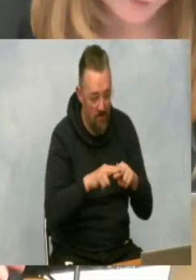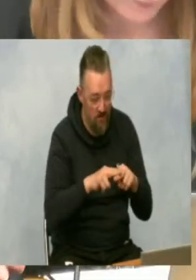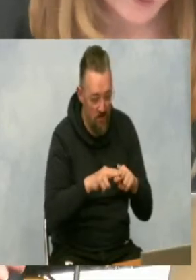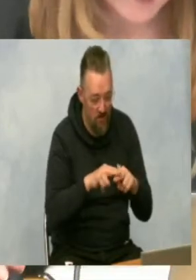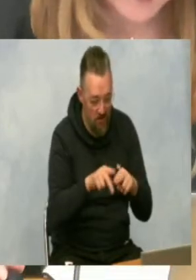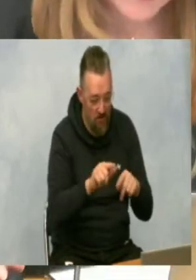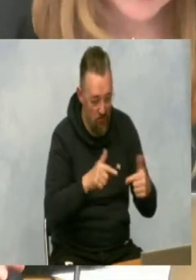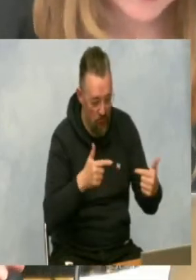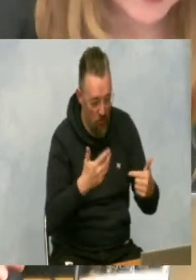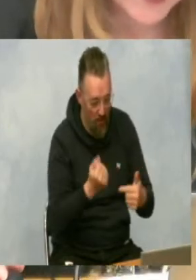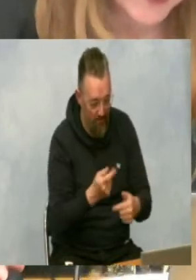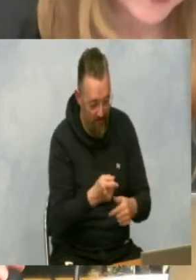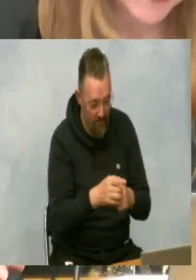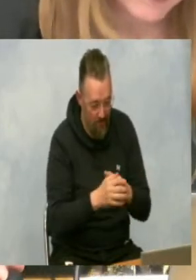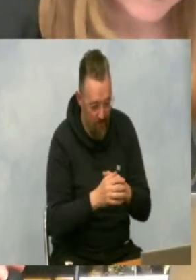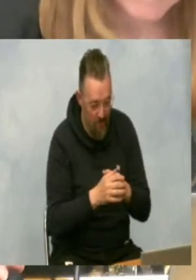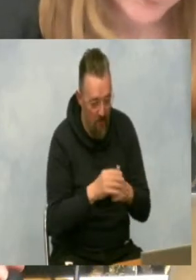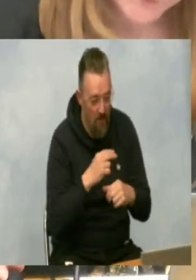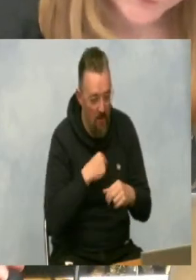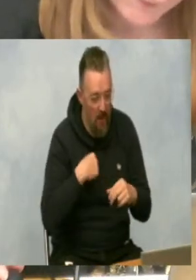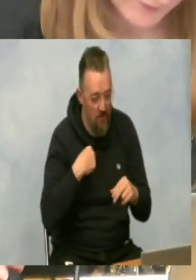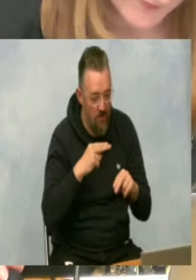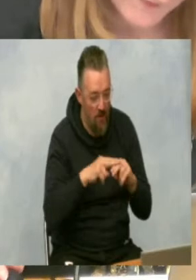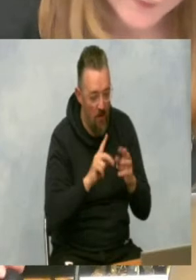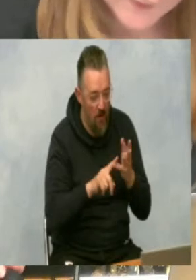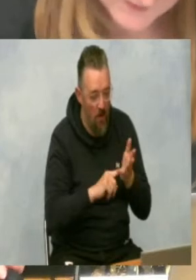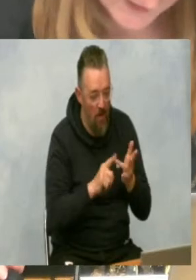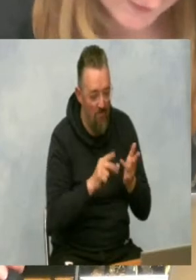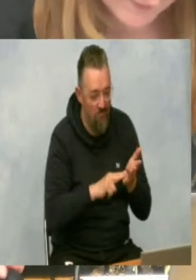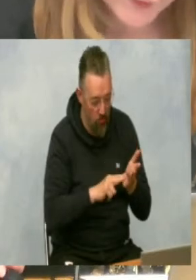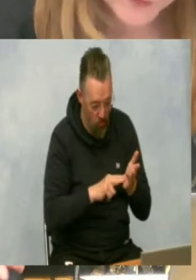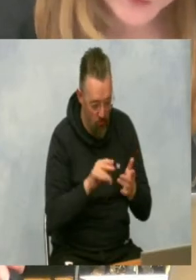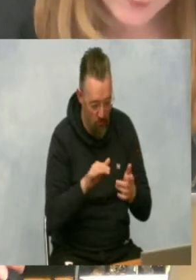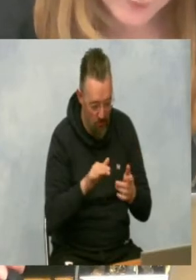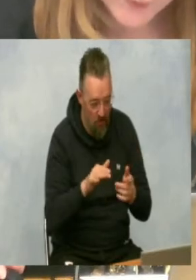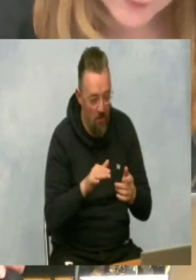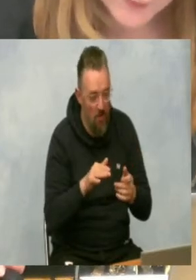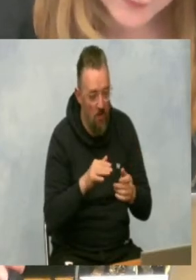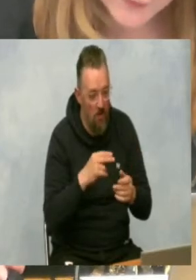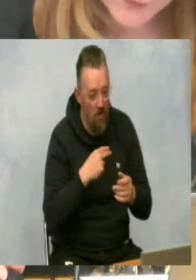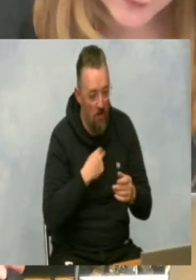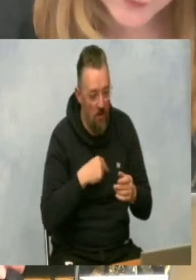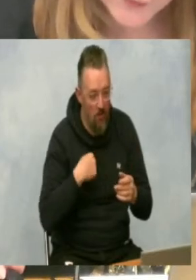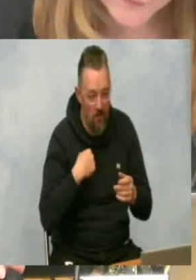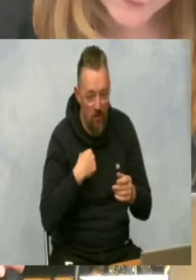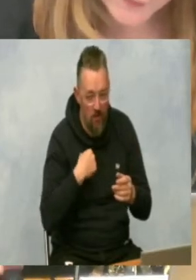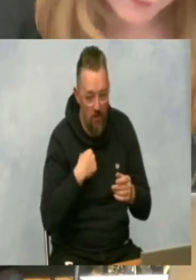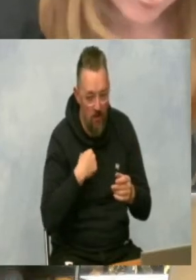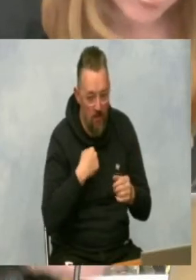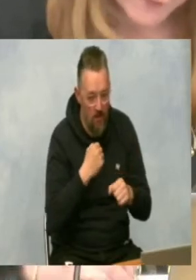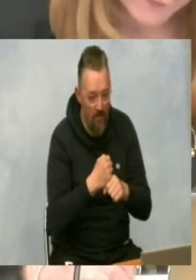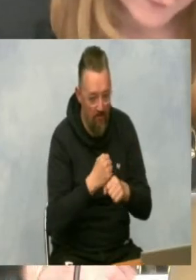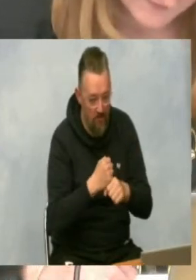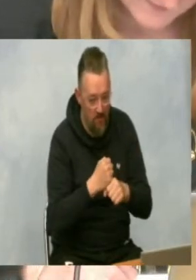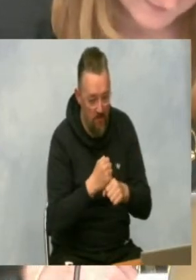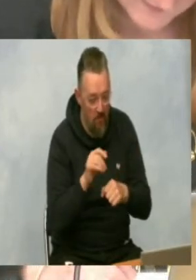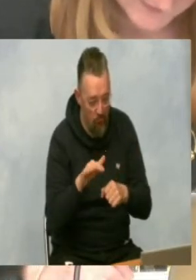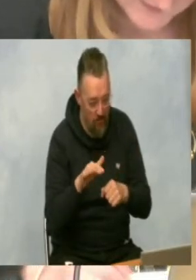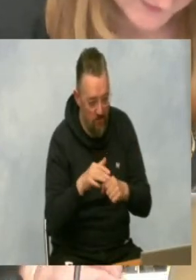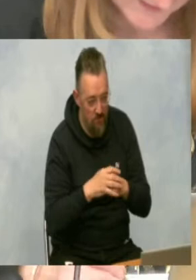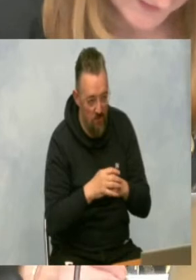is present. Councillor Fulton is present. Councillor Gowan is